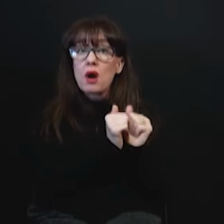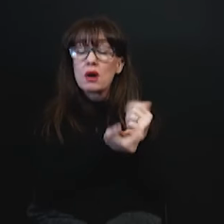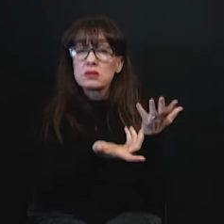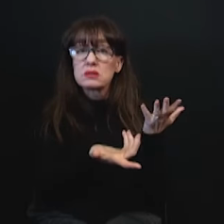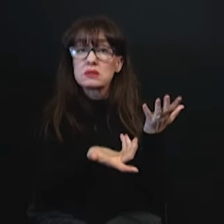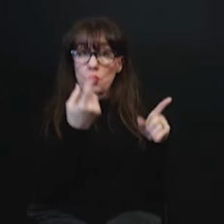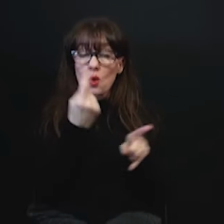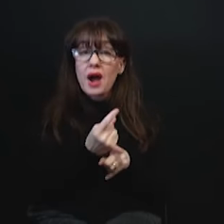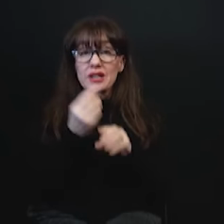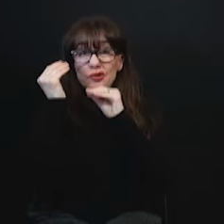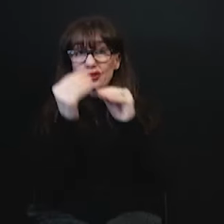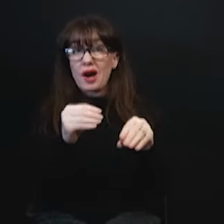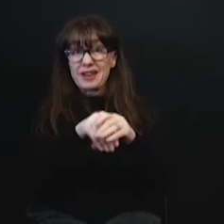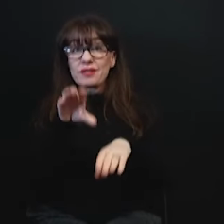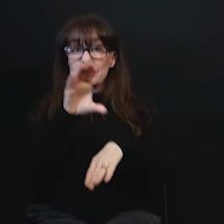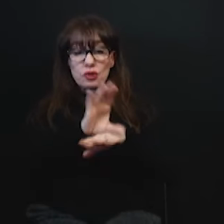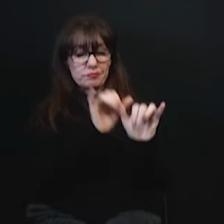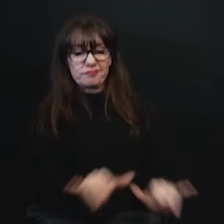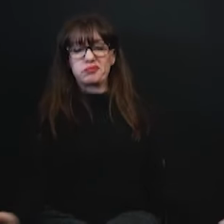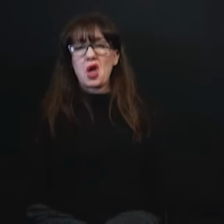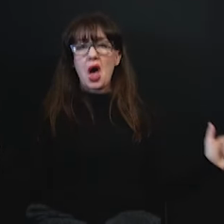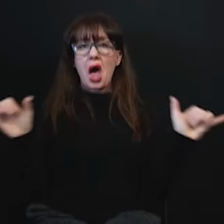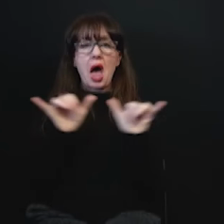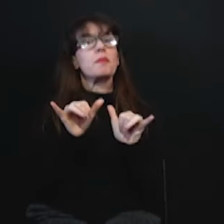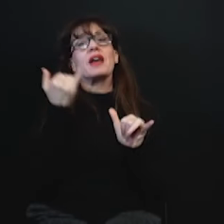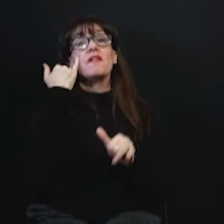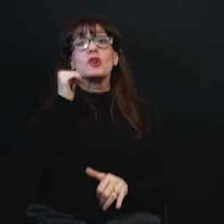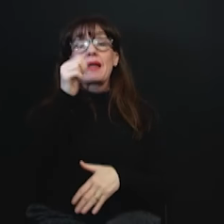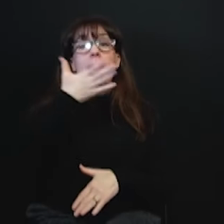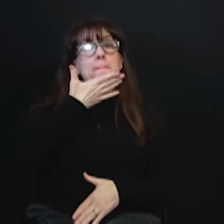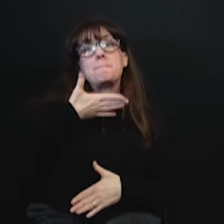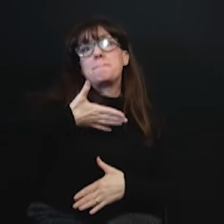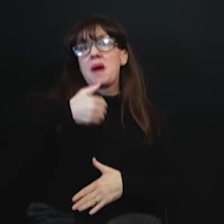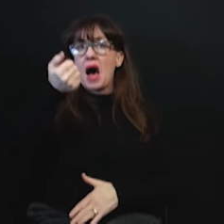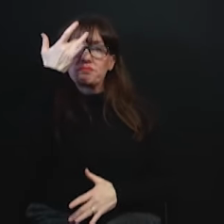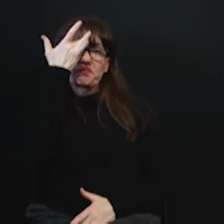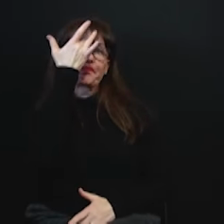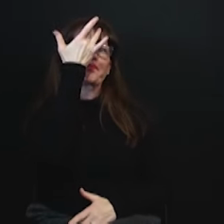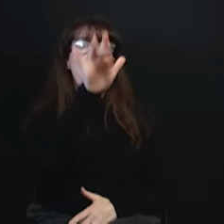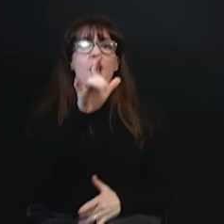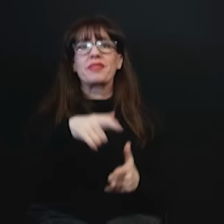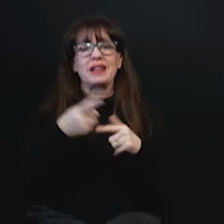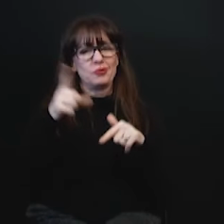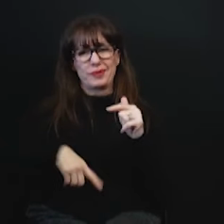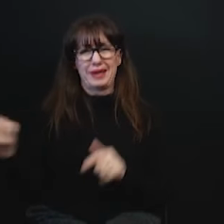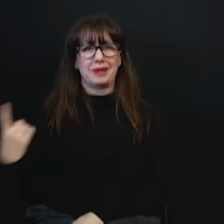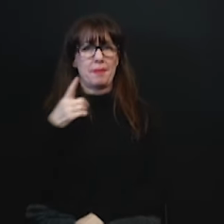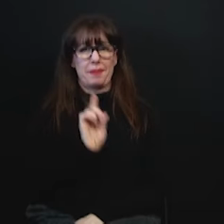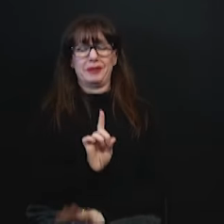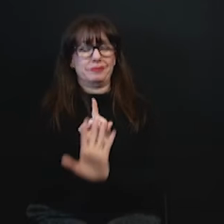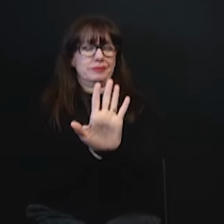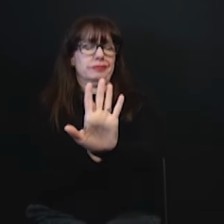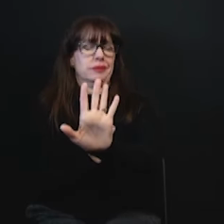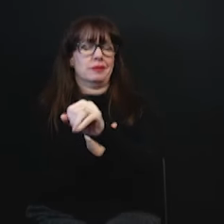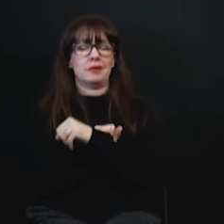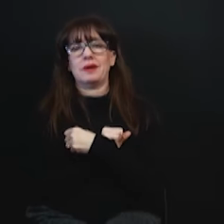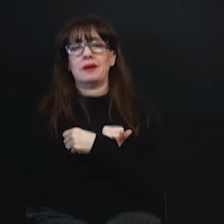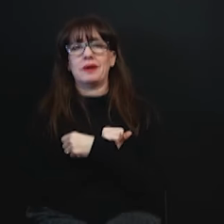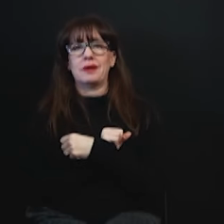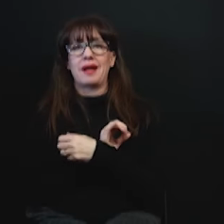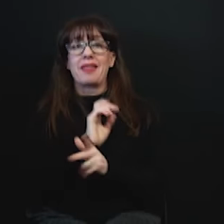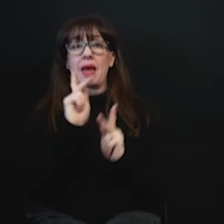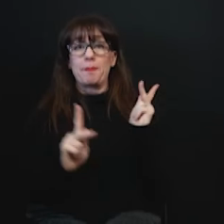That's how we're taught in church. If you ain't the best and the brightest, you ain't gonna get a microphone up here. Forget that. That's how